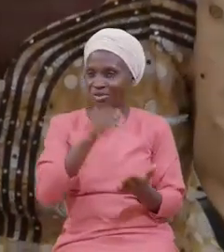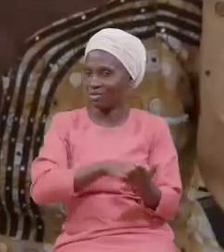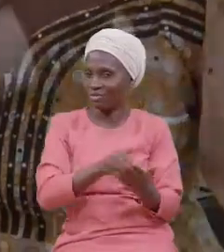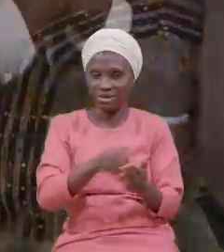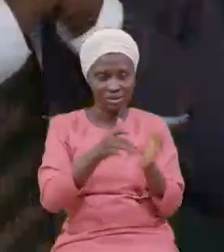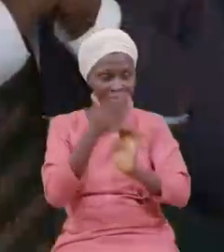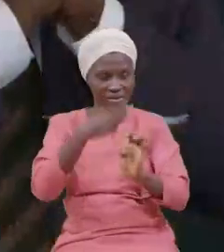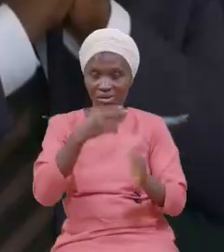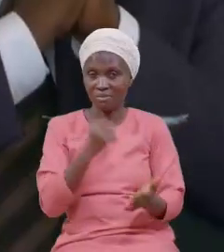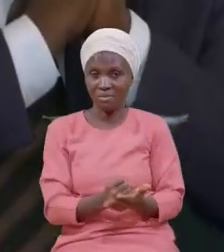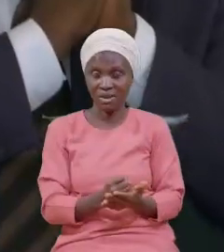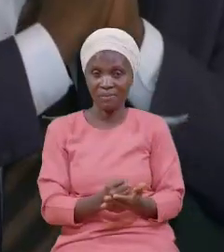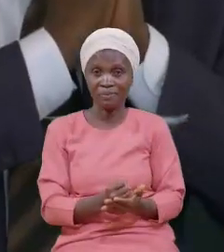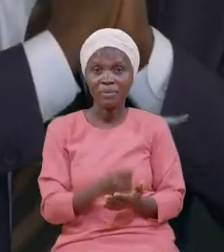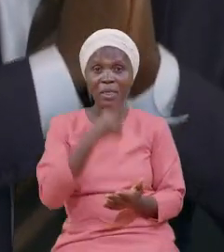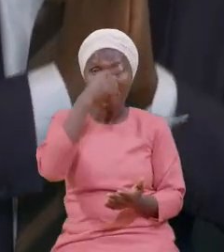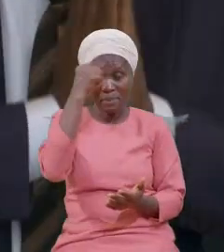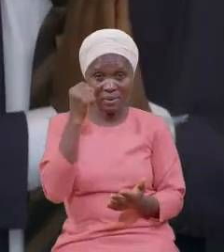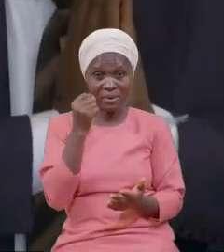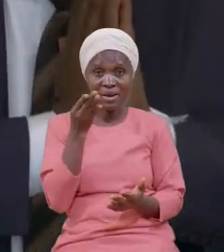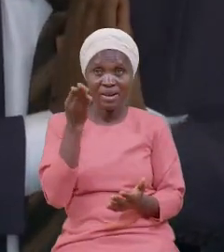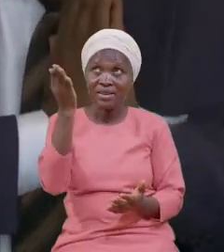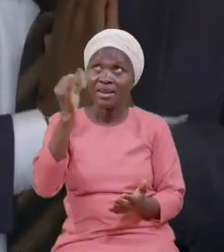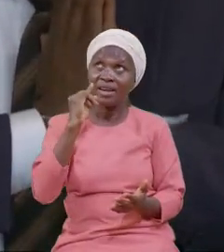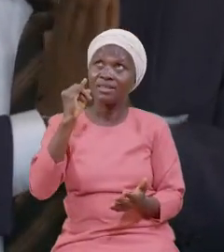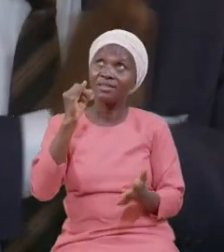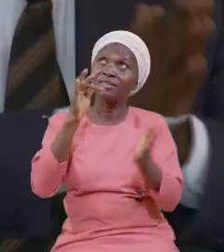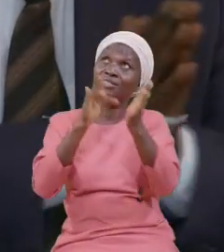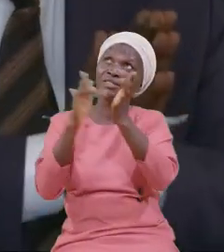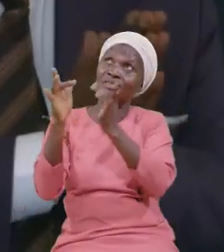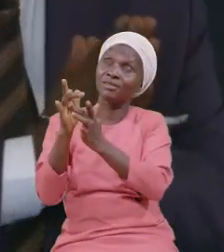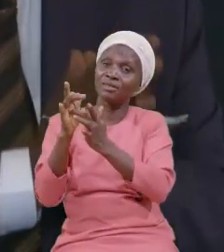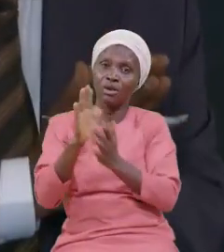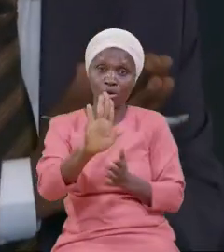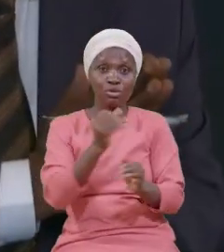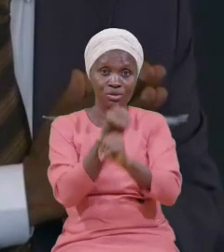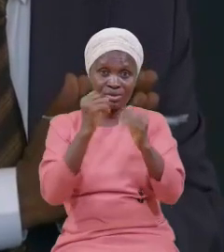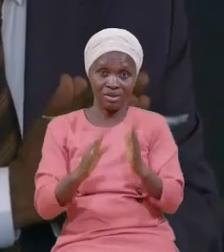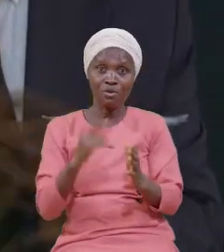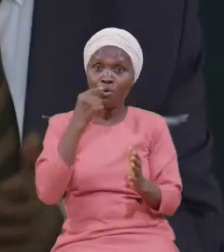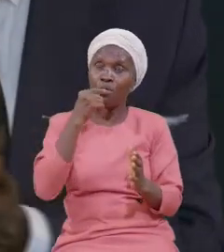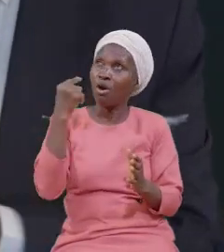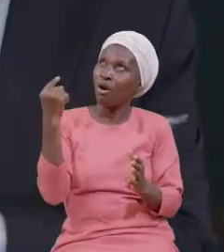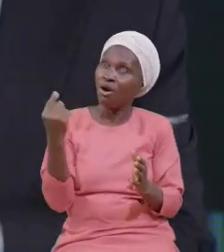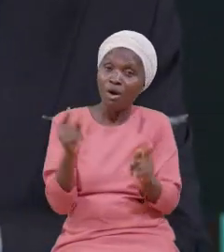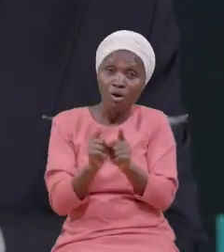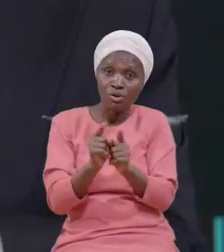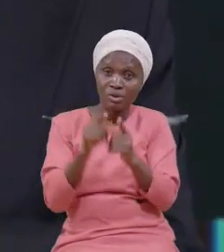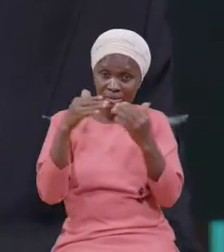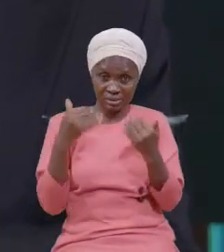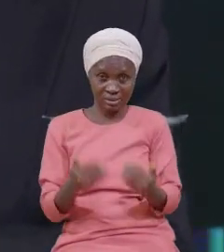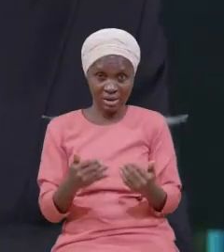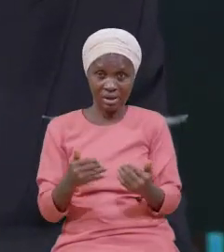Because there's the Jesus, your Savior, was also now